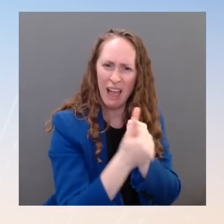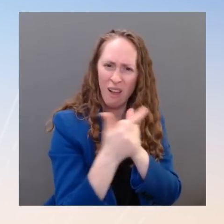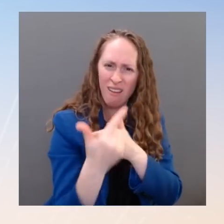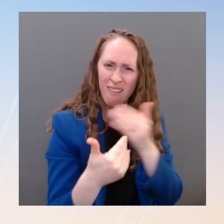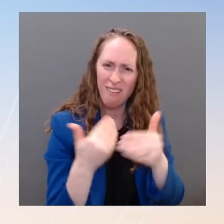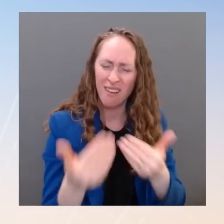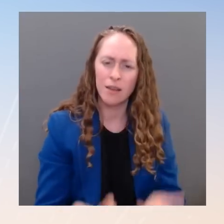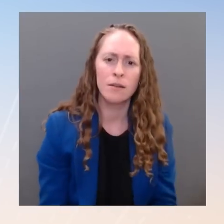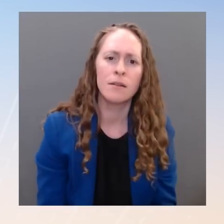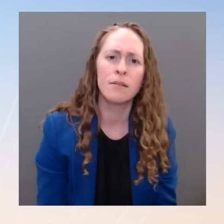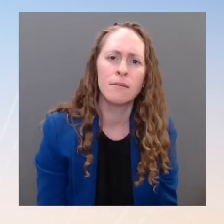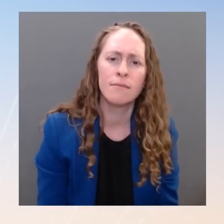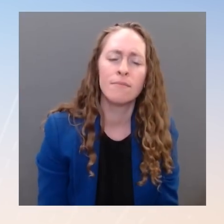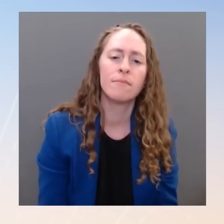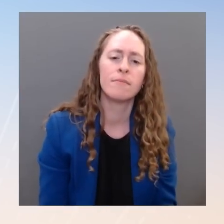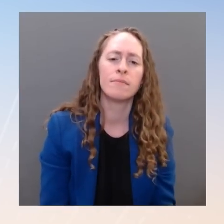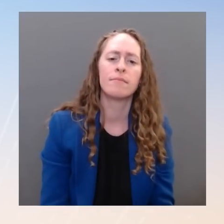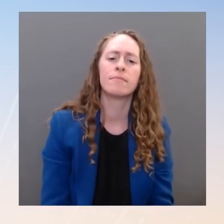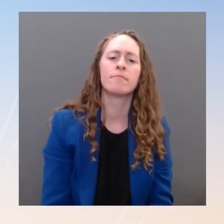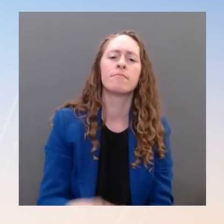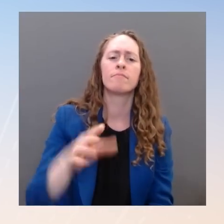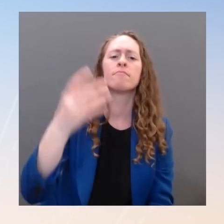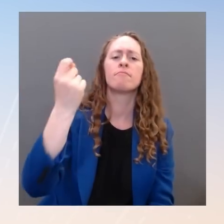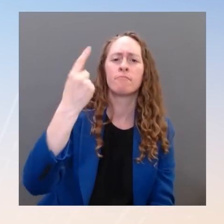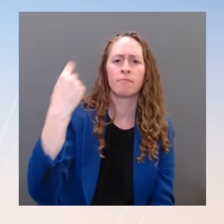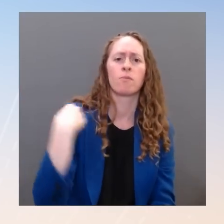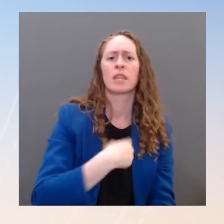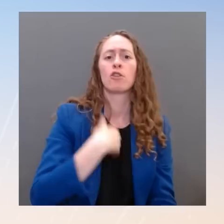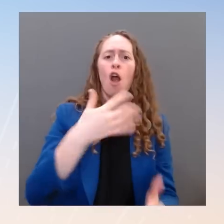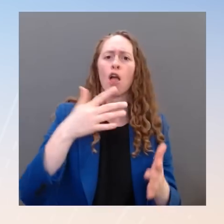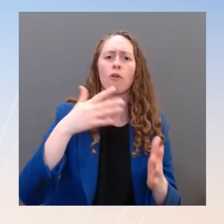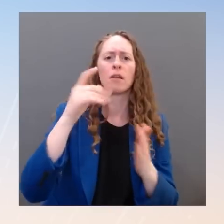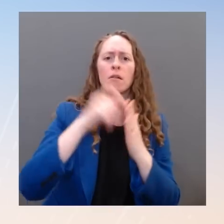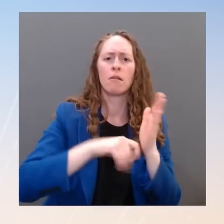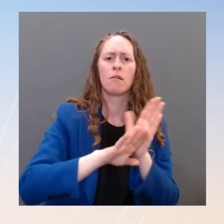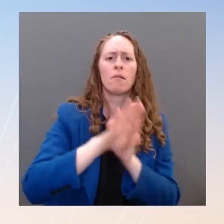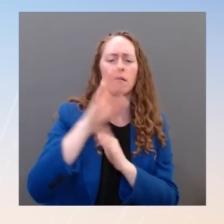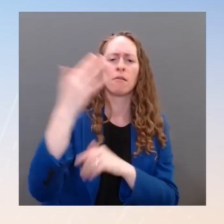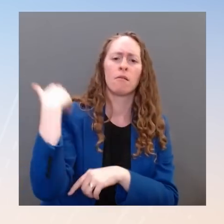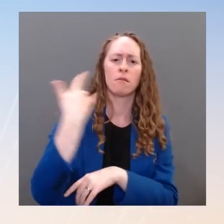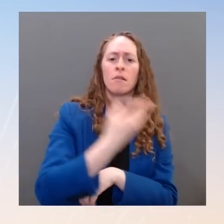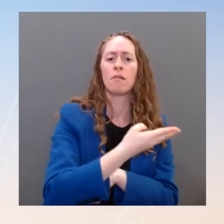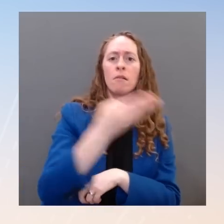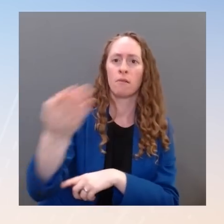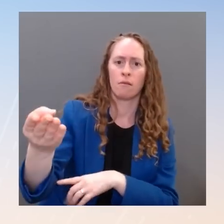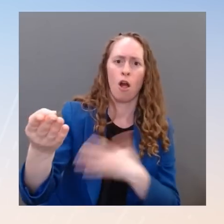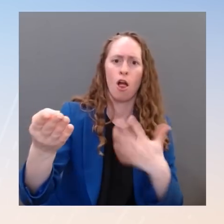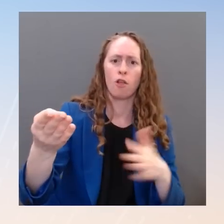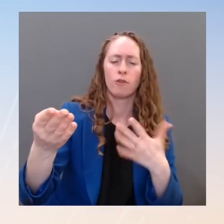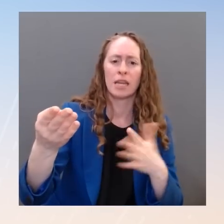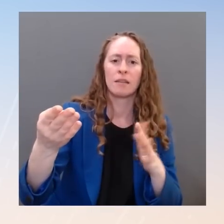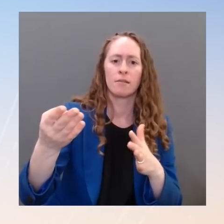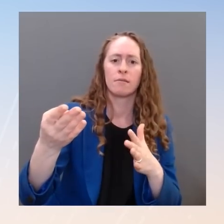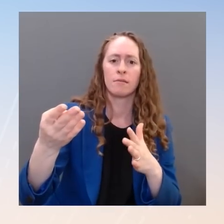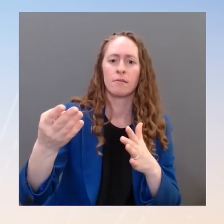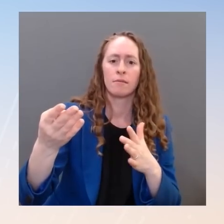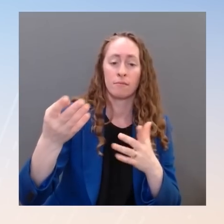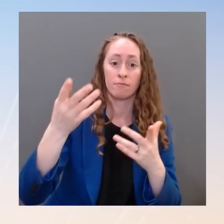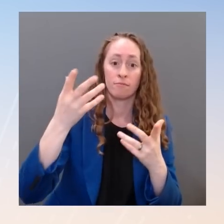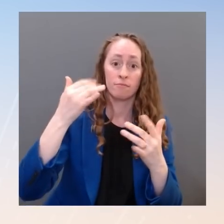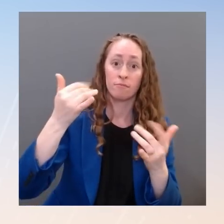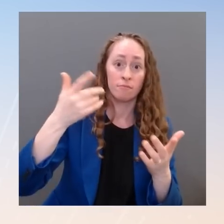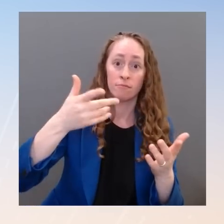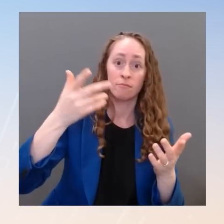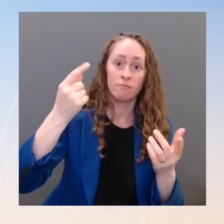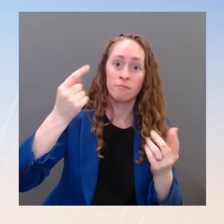Terrell, and this team with leaders on the House side, the Senate side, to move it forward as quickly as possible. But in terms of the legislative mechanics,